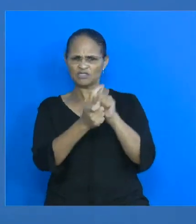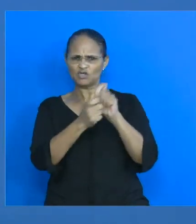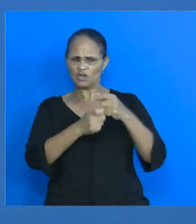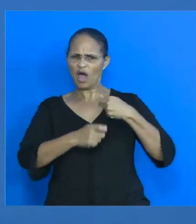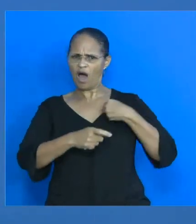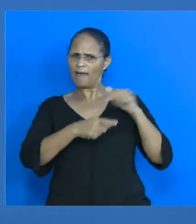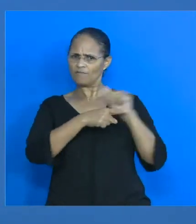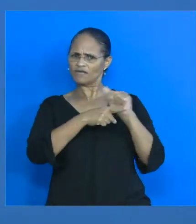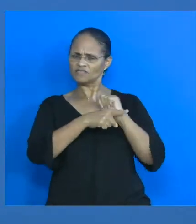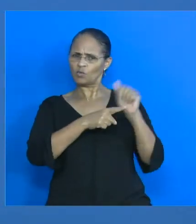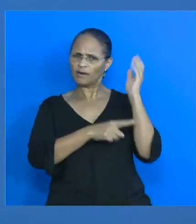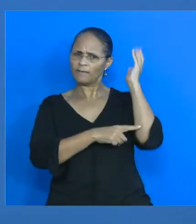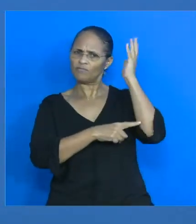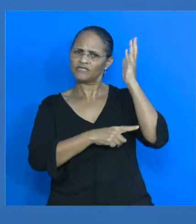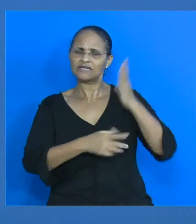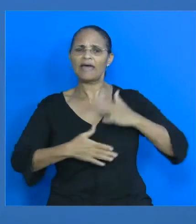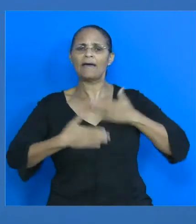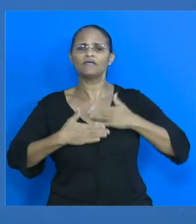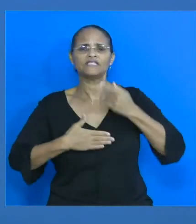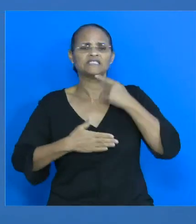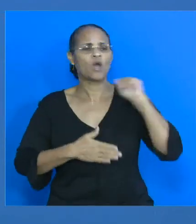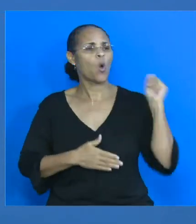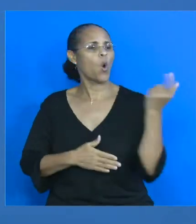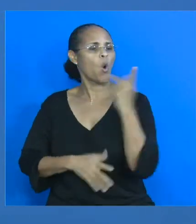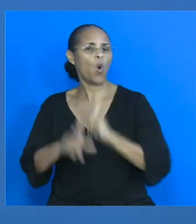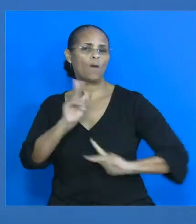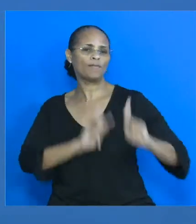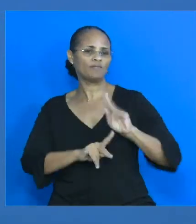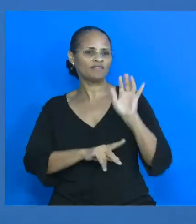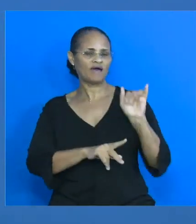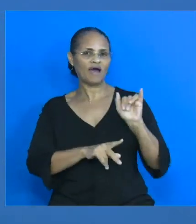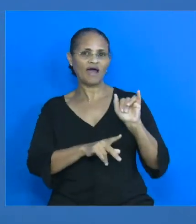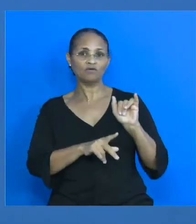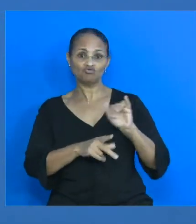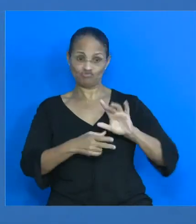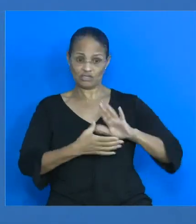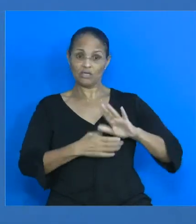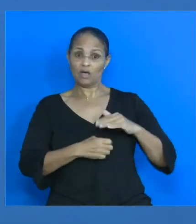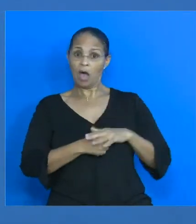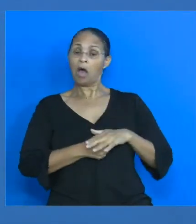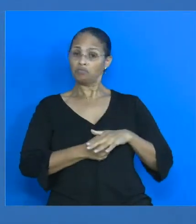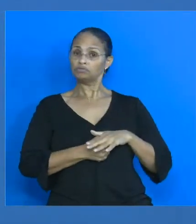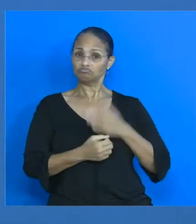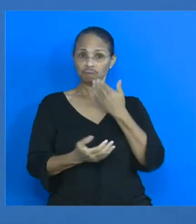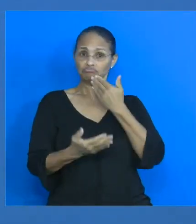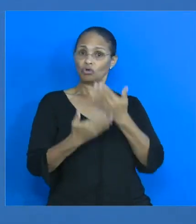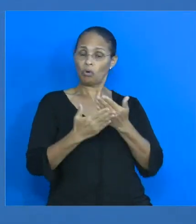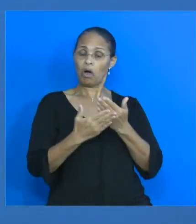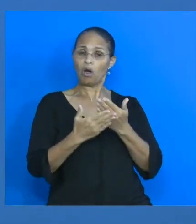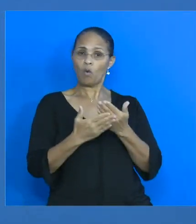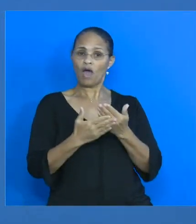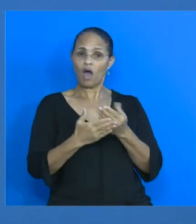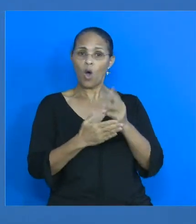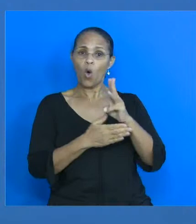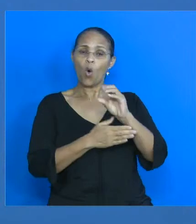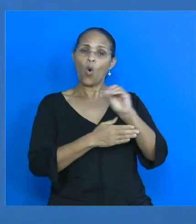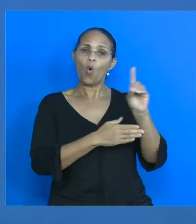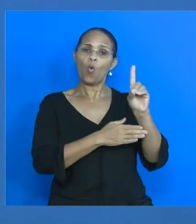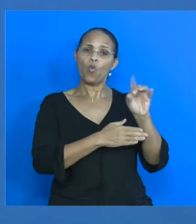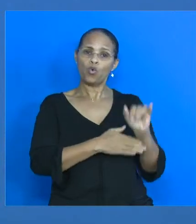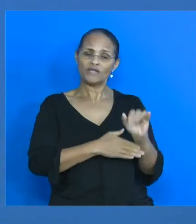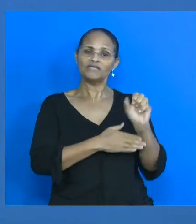that, Trevor. What I can say is that all persons inside this staff, I was actually very impressed with how well Woody's was following